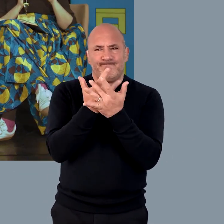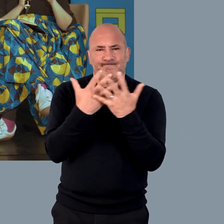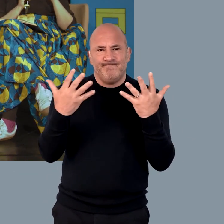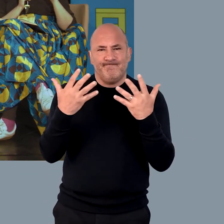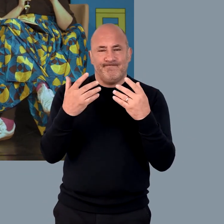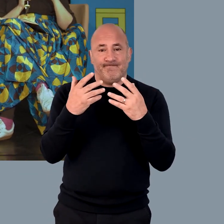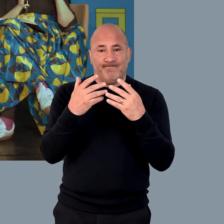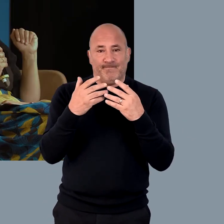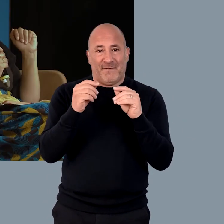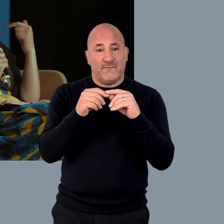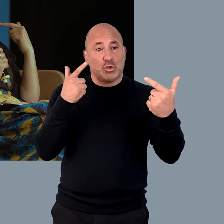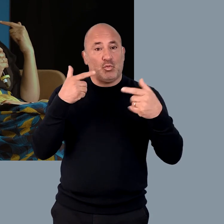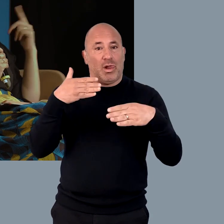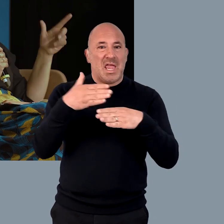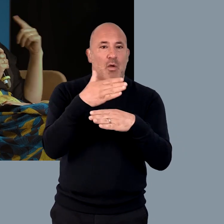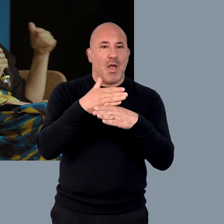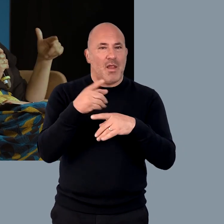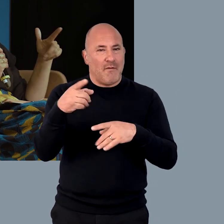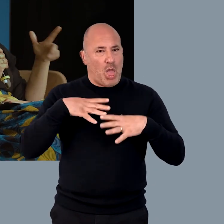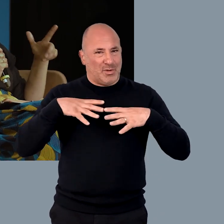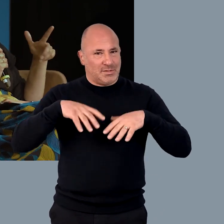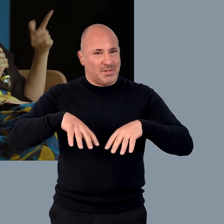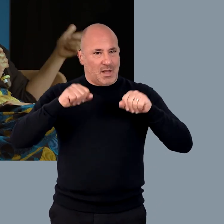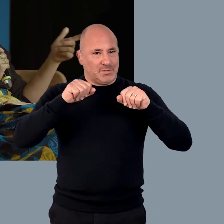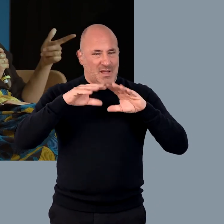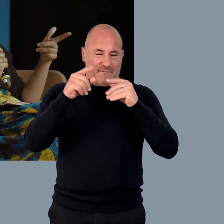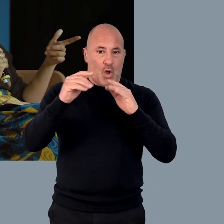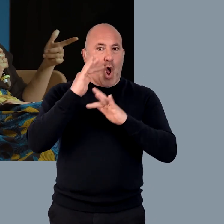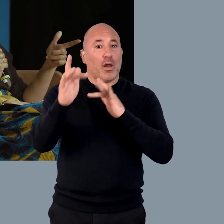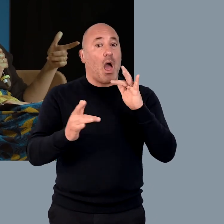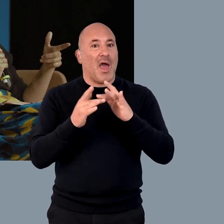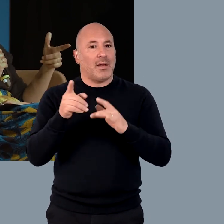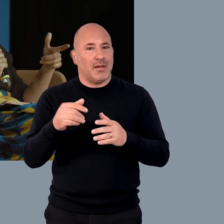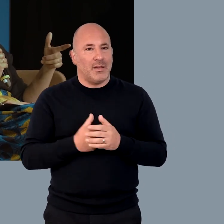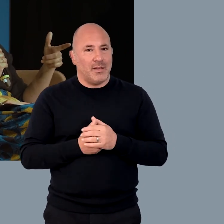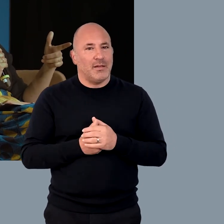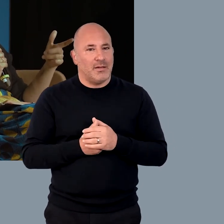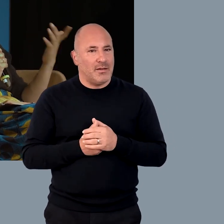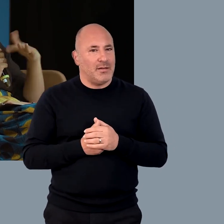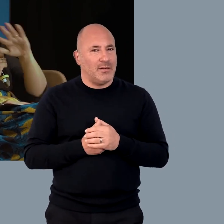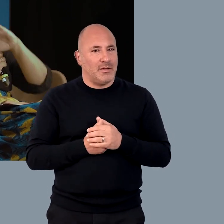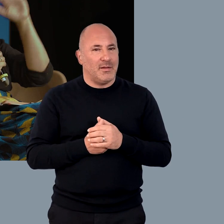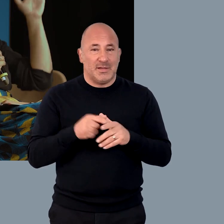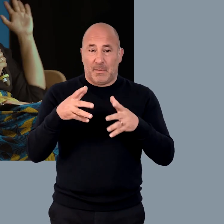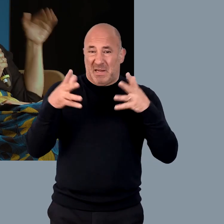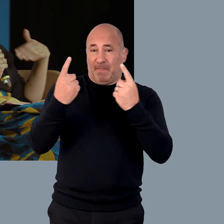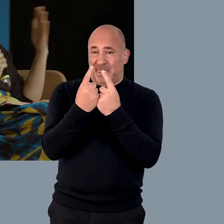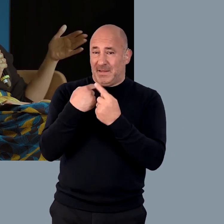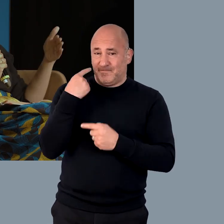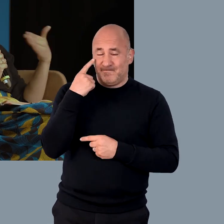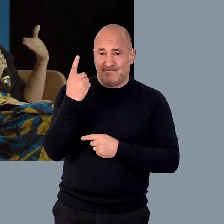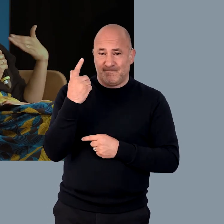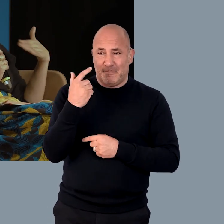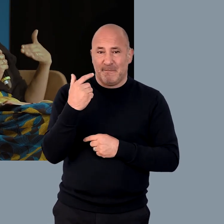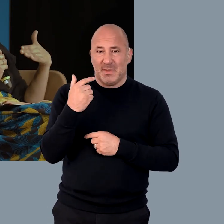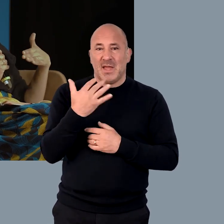design. I think we had a lot around virtual careering, but it sounds like you've kind of tackled that stuff already, where it was all kind of